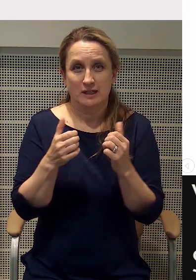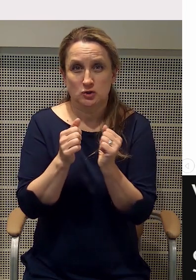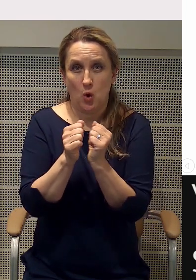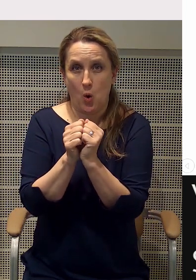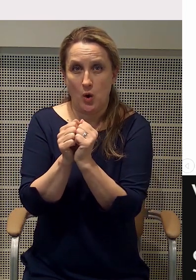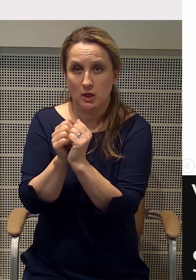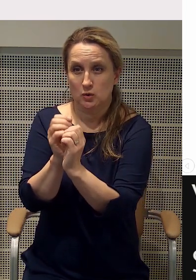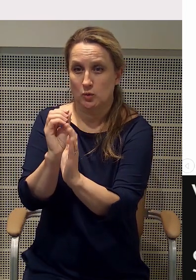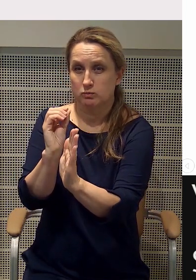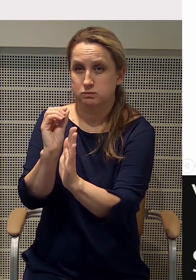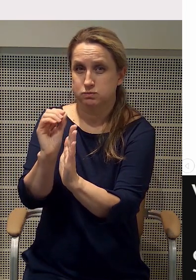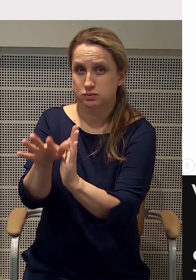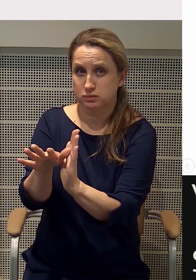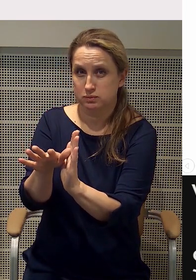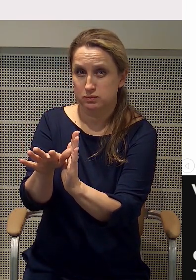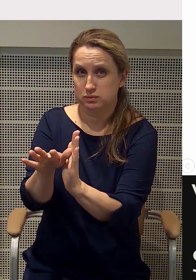In Estonia,